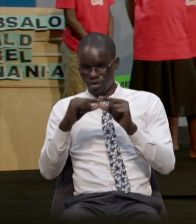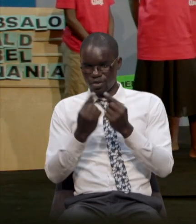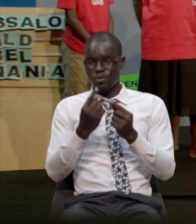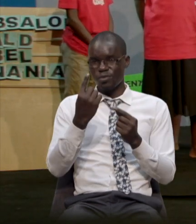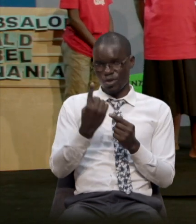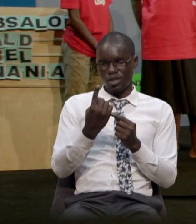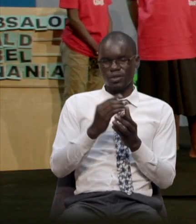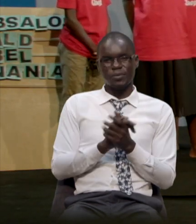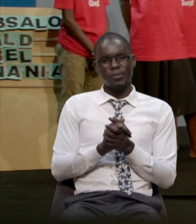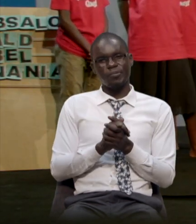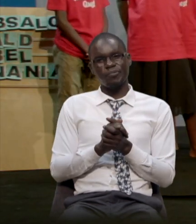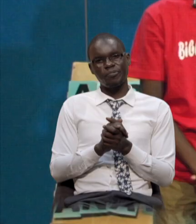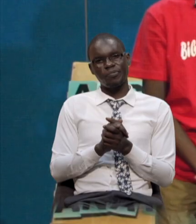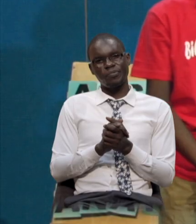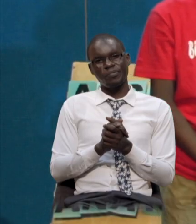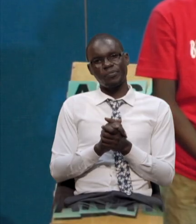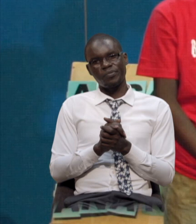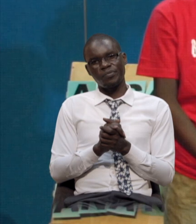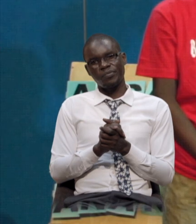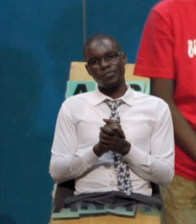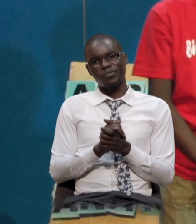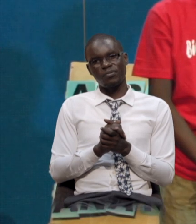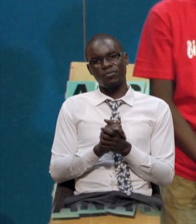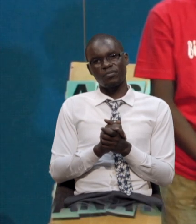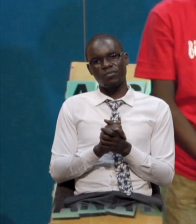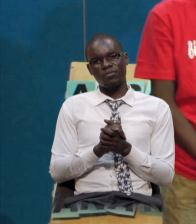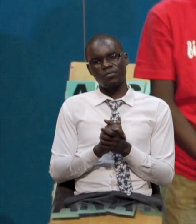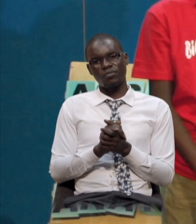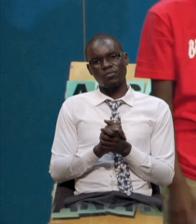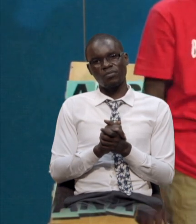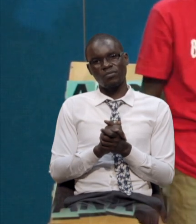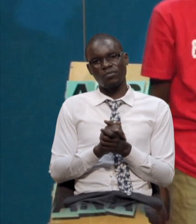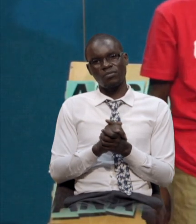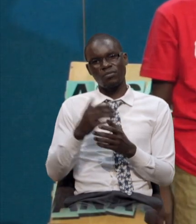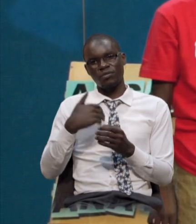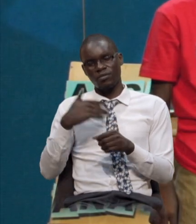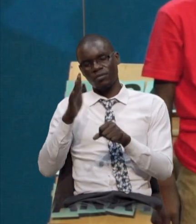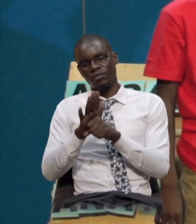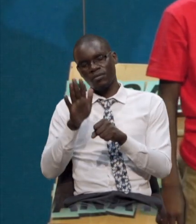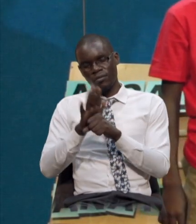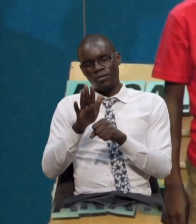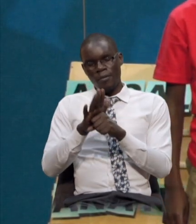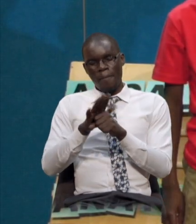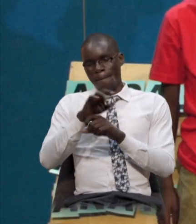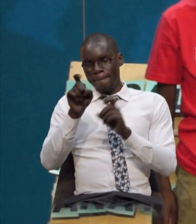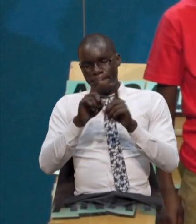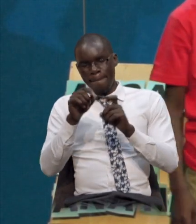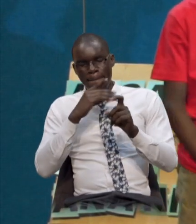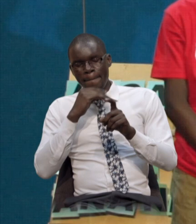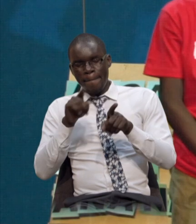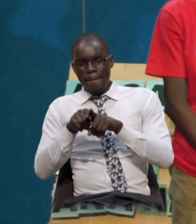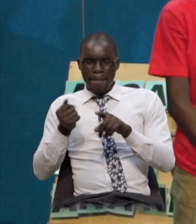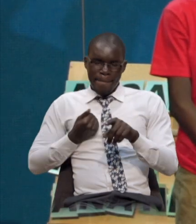you ready? Yes. Are you psyched up? Yes. Aha, and that's why I like my Bible. It has several questions for boys and girls.